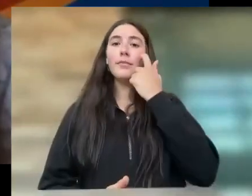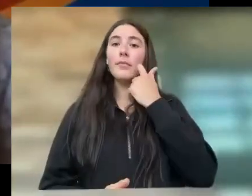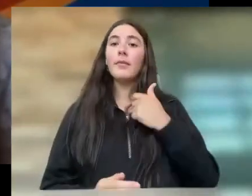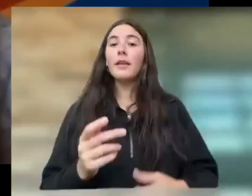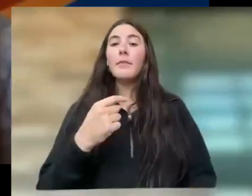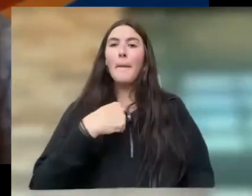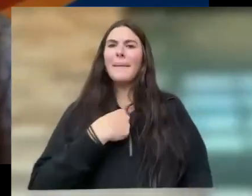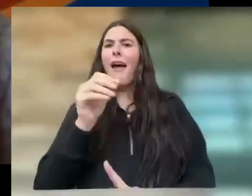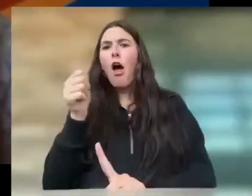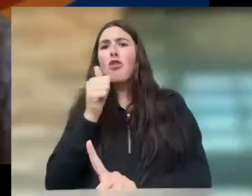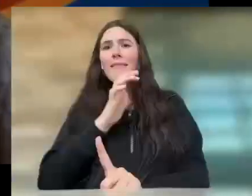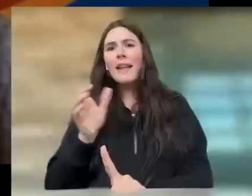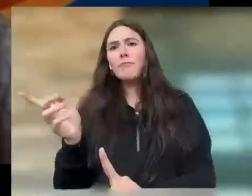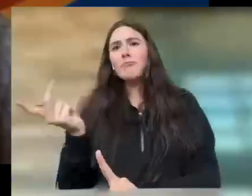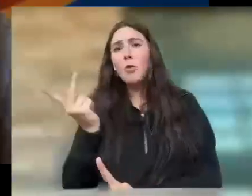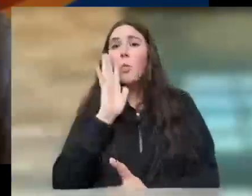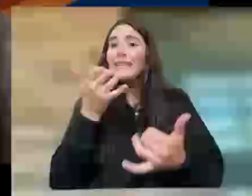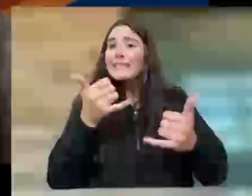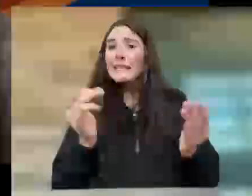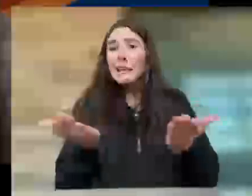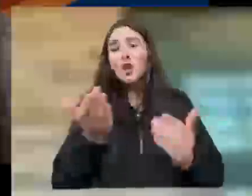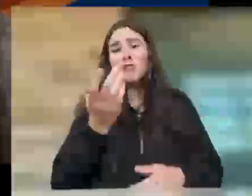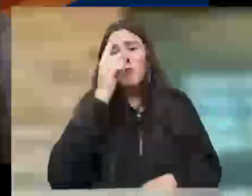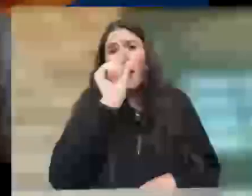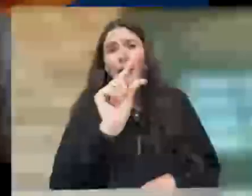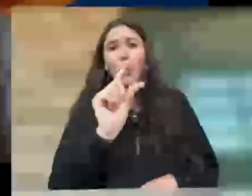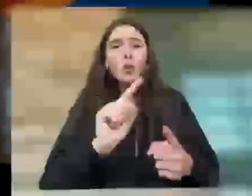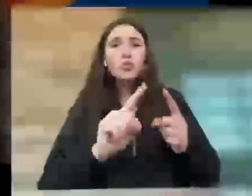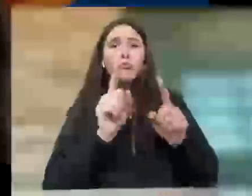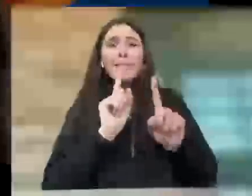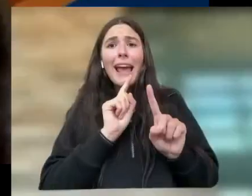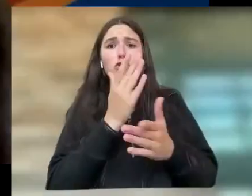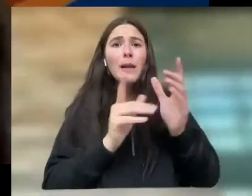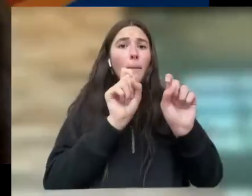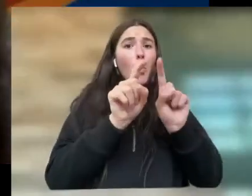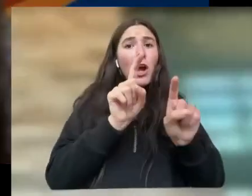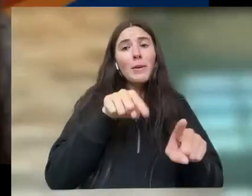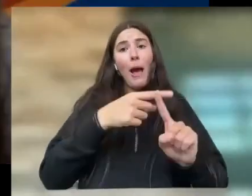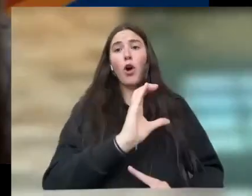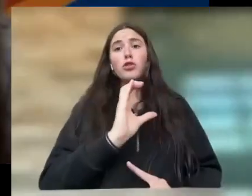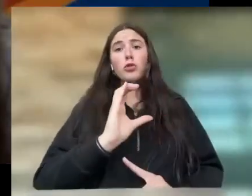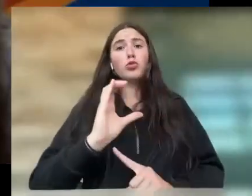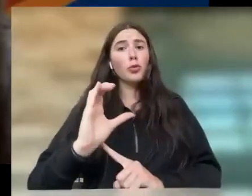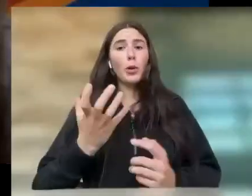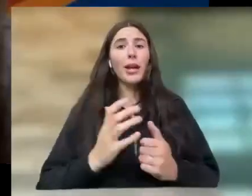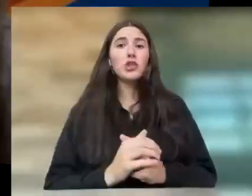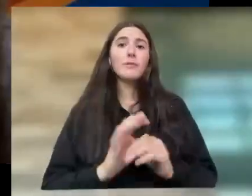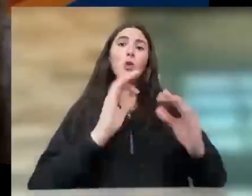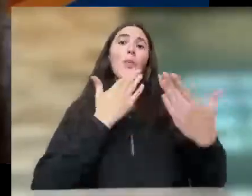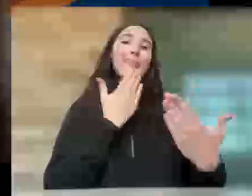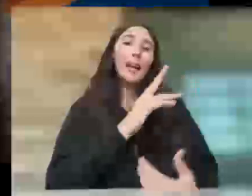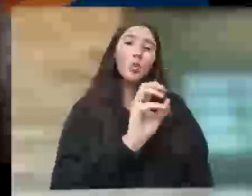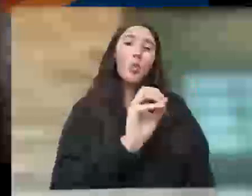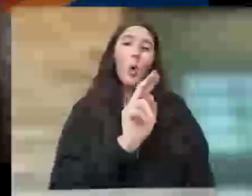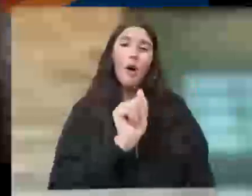here for a little bit. If anybody has any questions about cross-cultural communications, thank you, Nora.